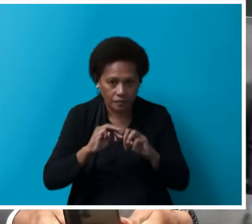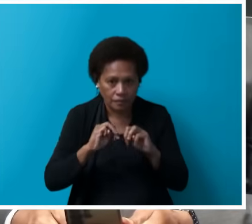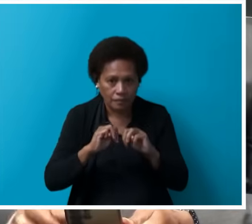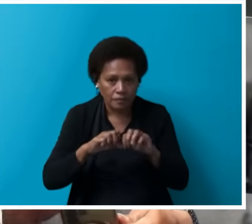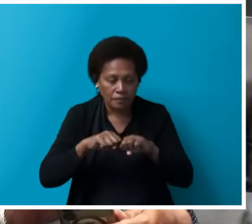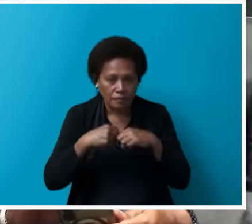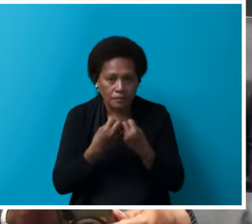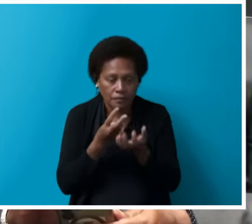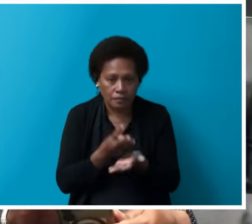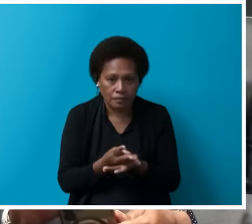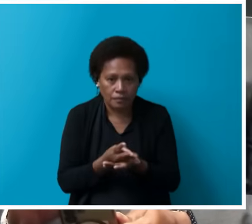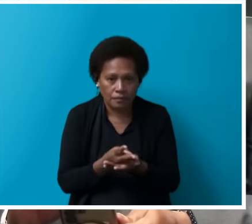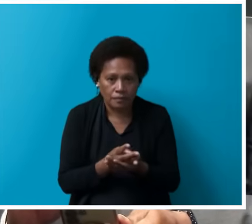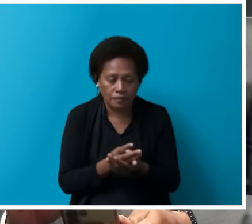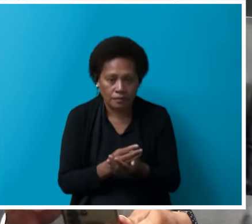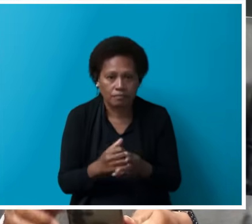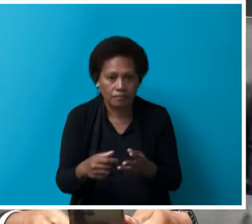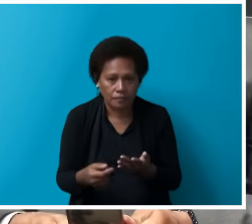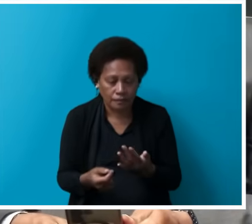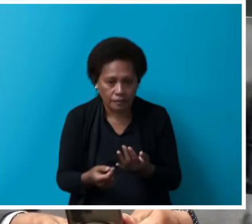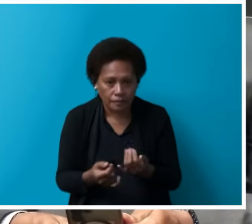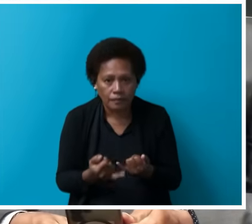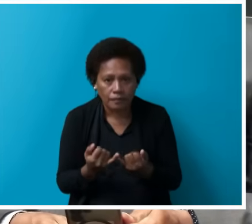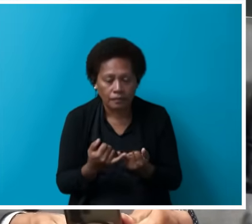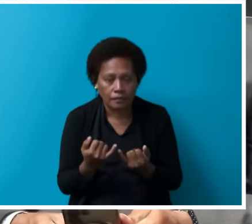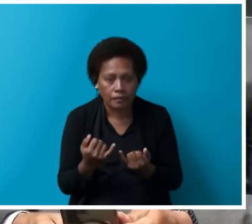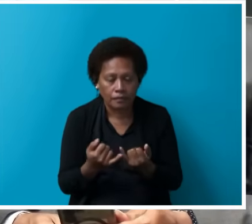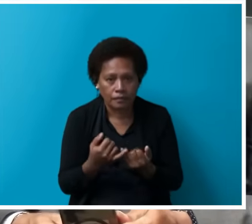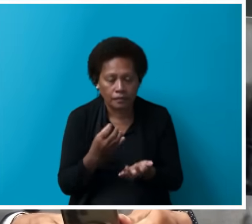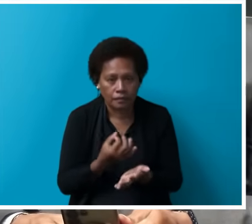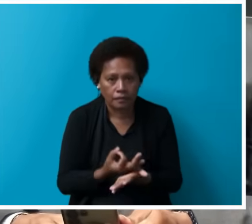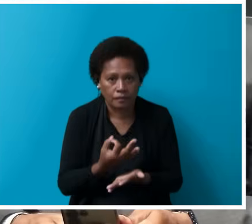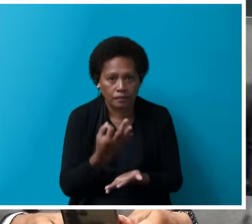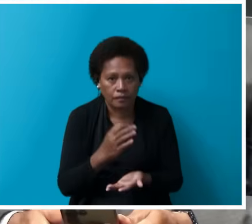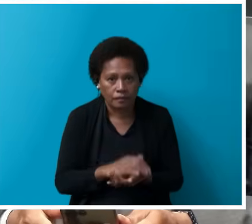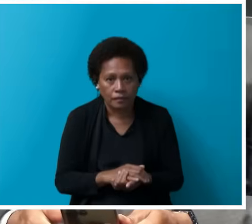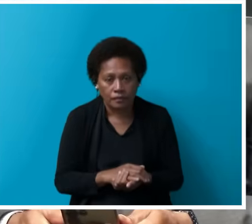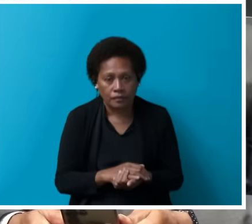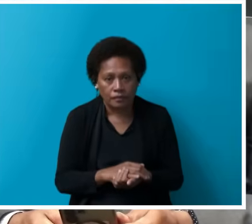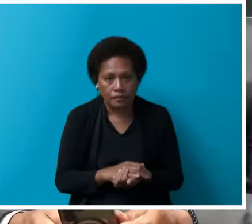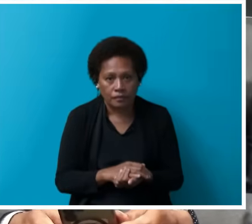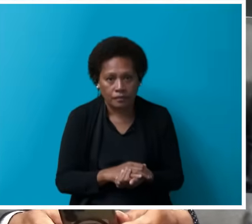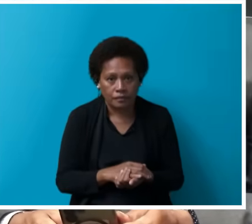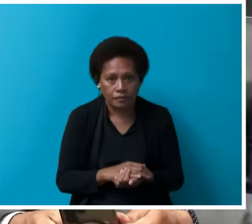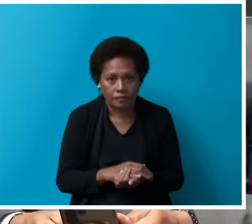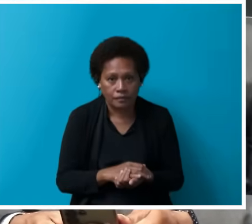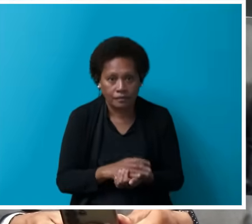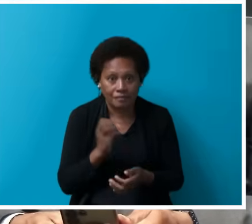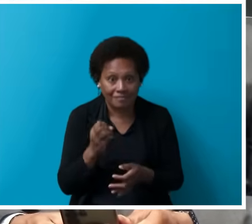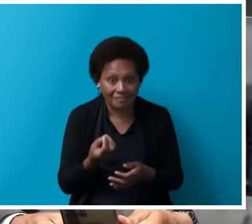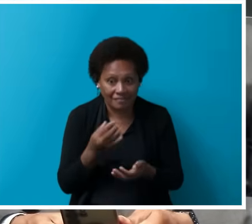Speaker, let me say this to the honorable members. I think they have to be very